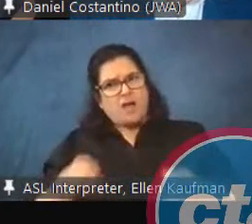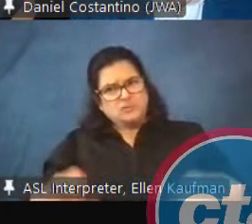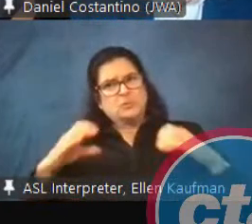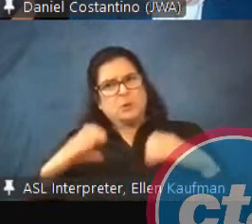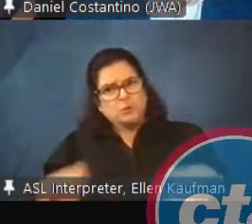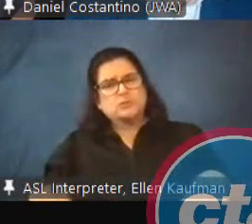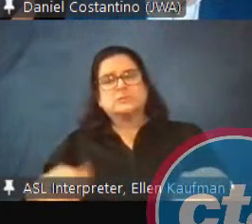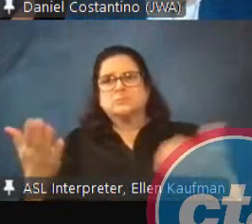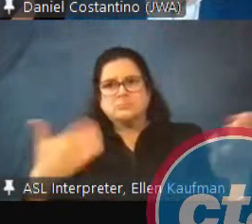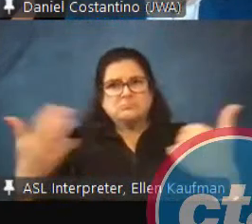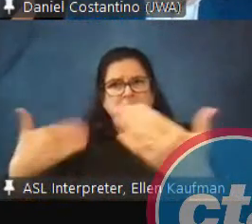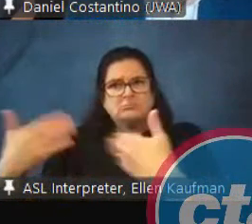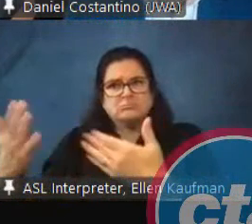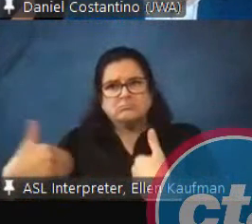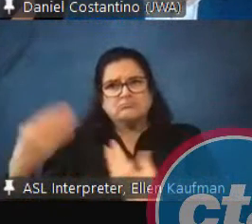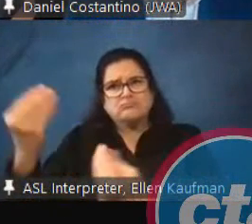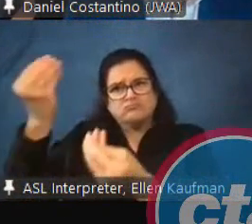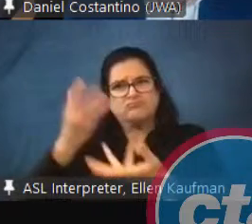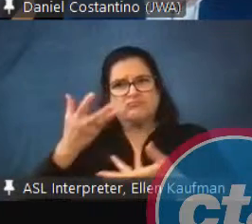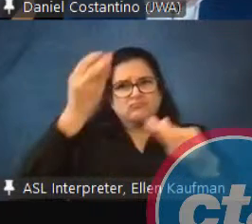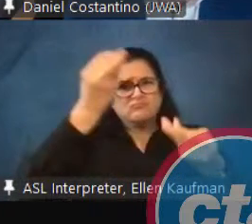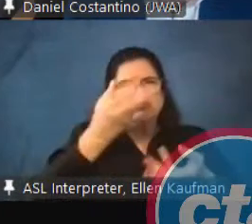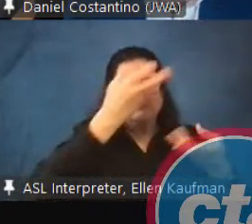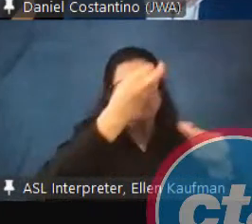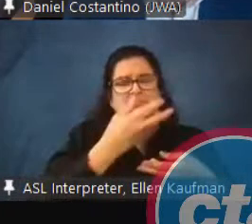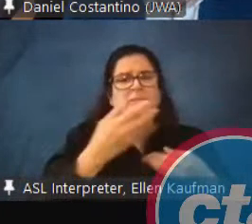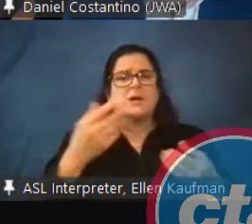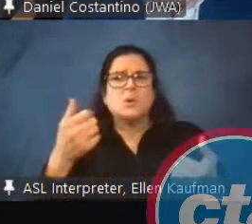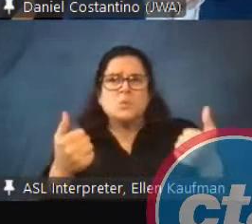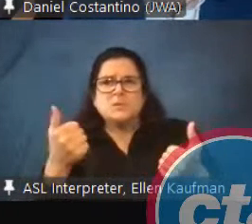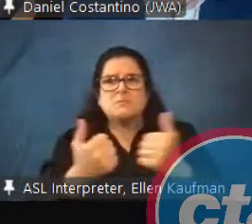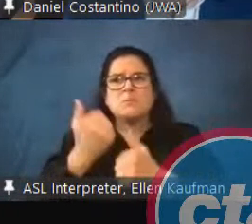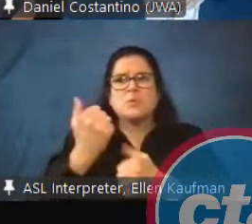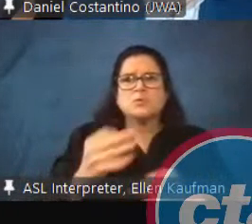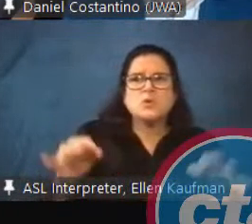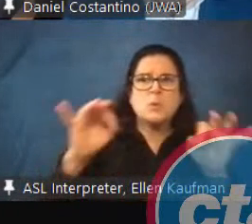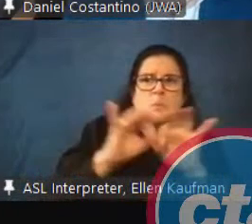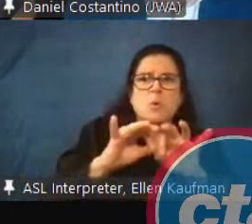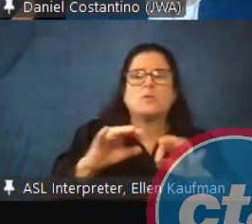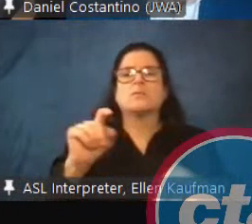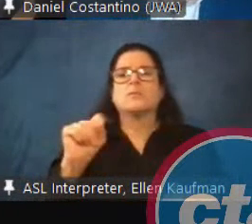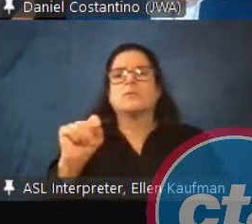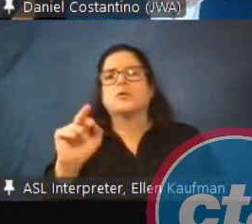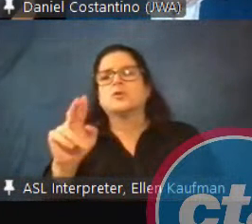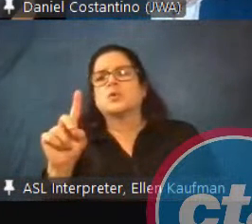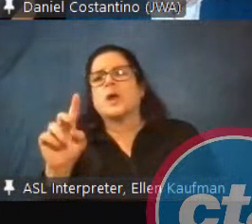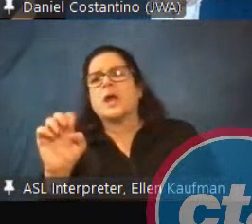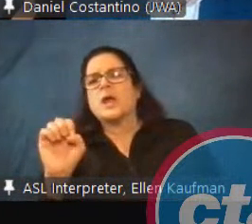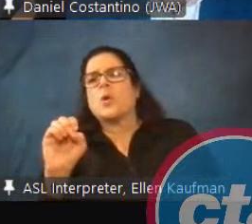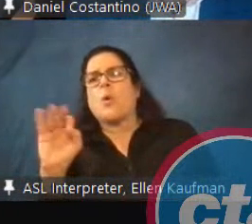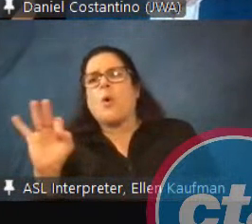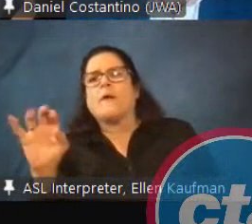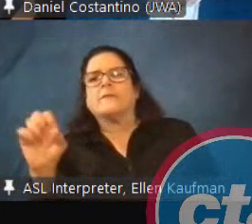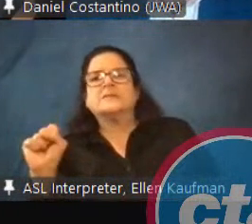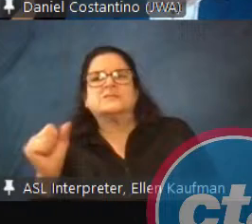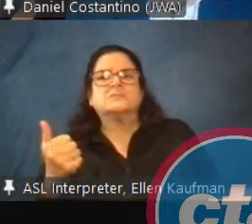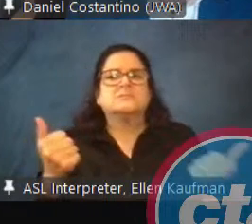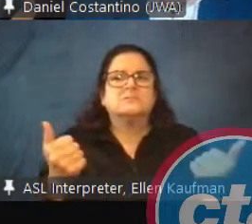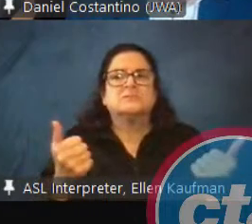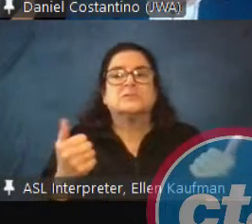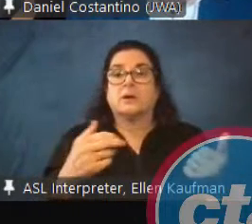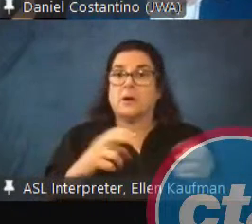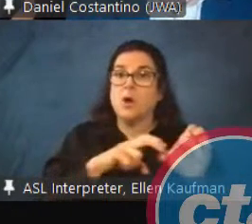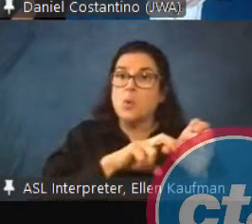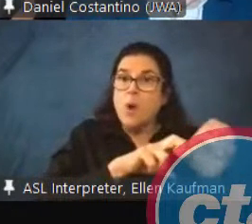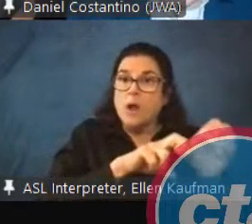about those trade-offs. And so really when we talk about the trade-offs, and Jarrett hit on this a little bit, is ridership and equity, and